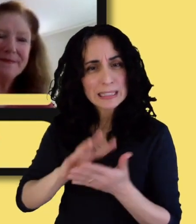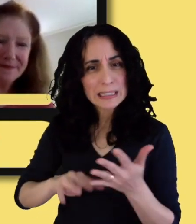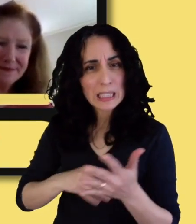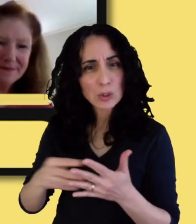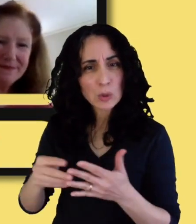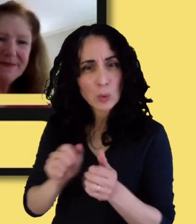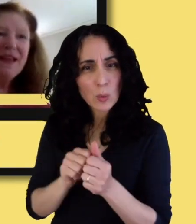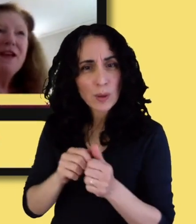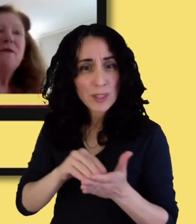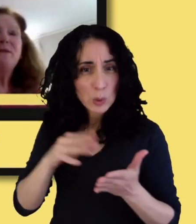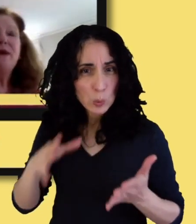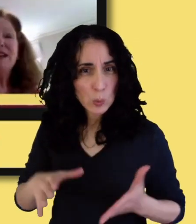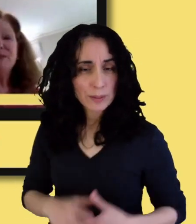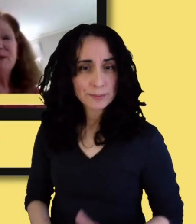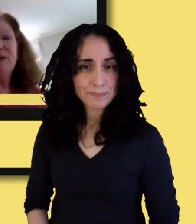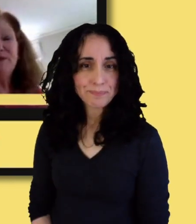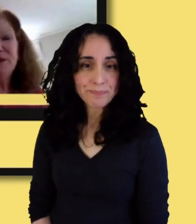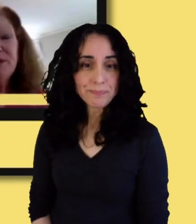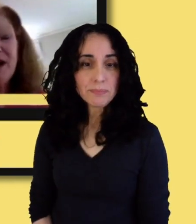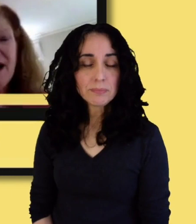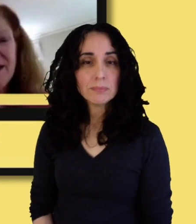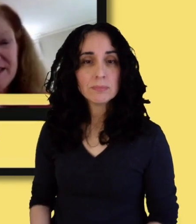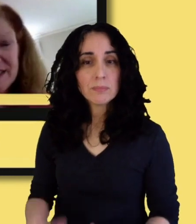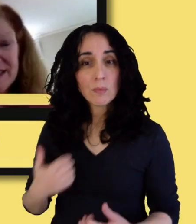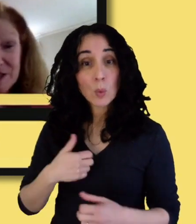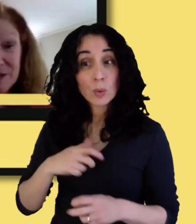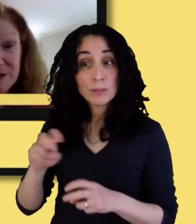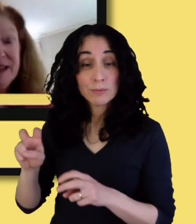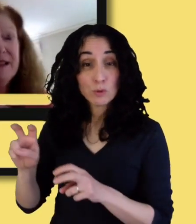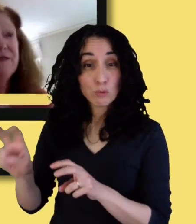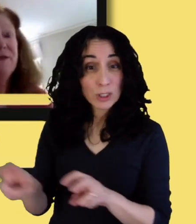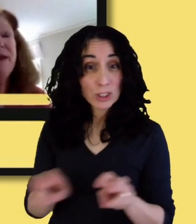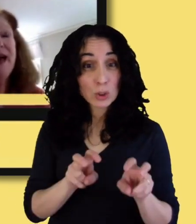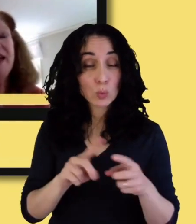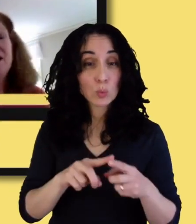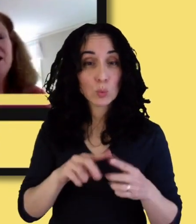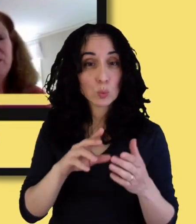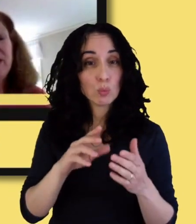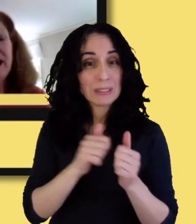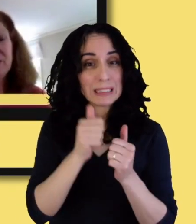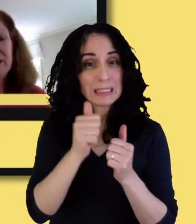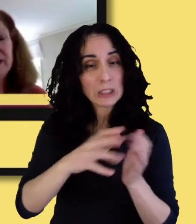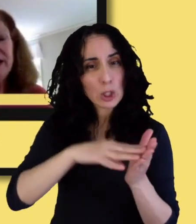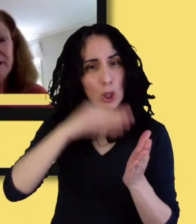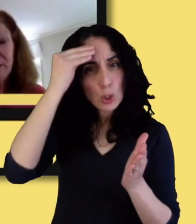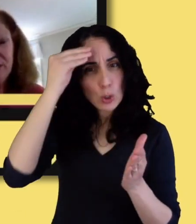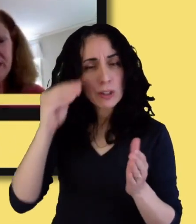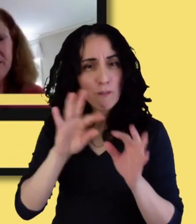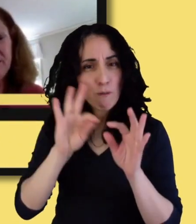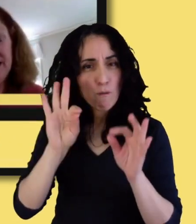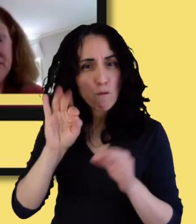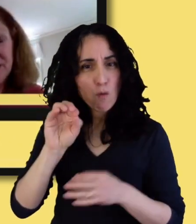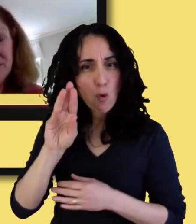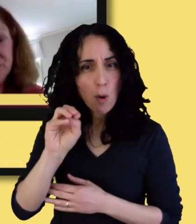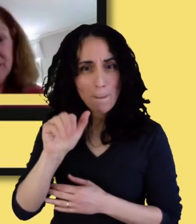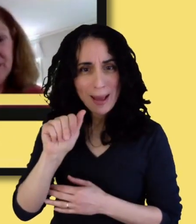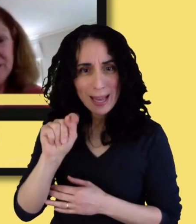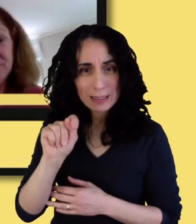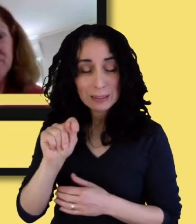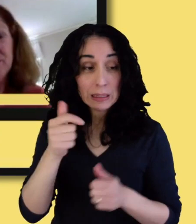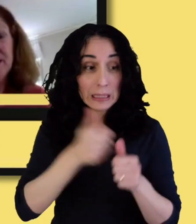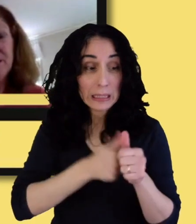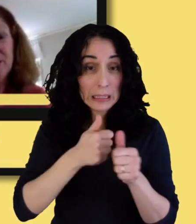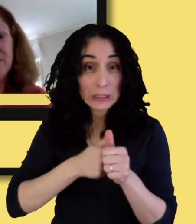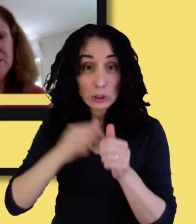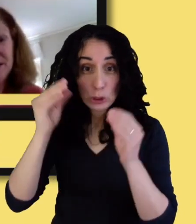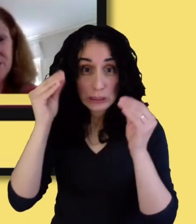students? well, as we move to the distance learning format, we actually created each teacher in our